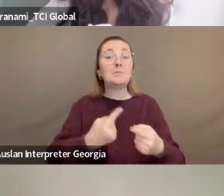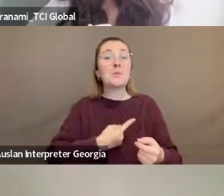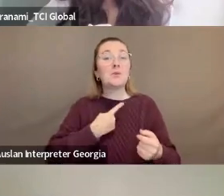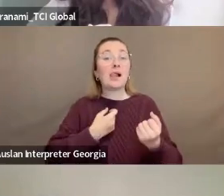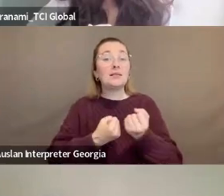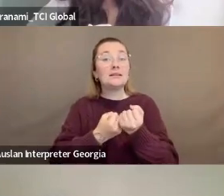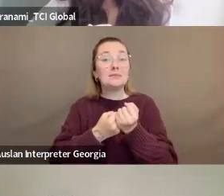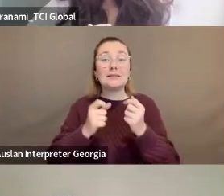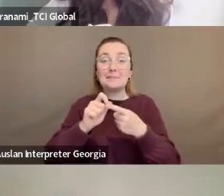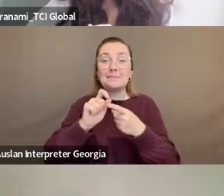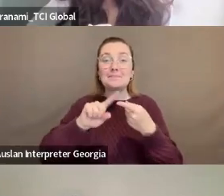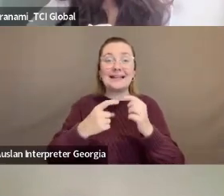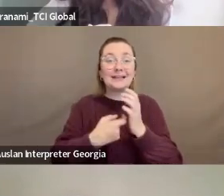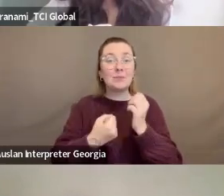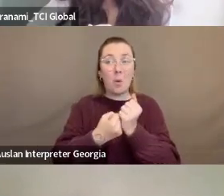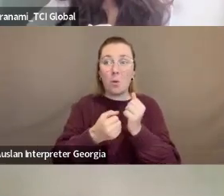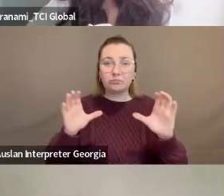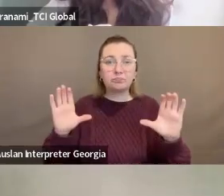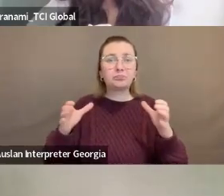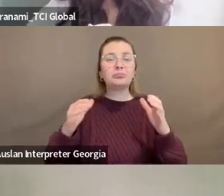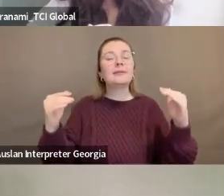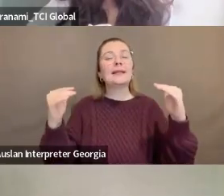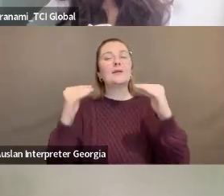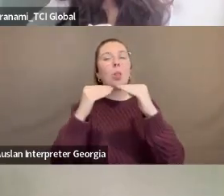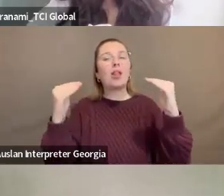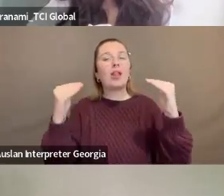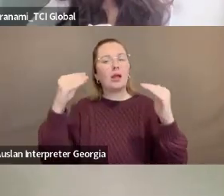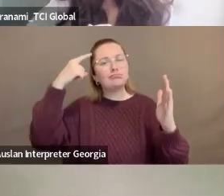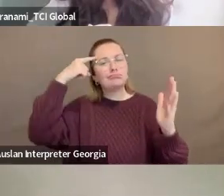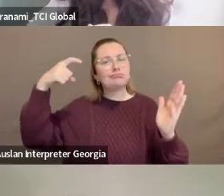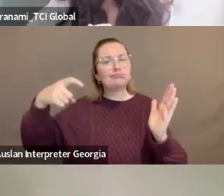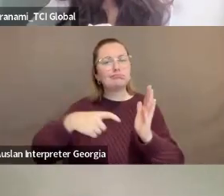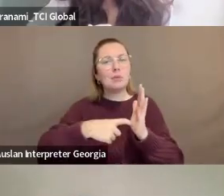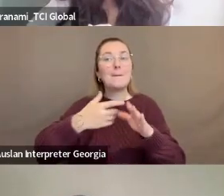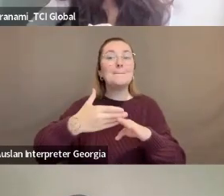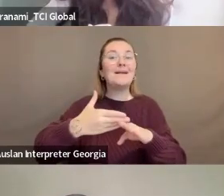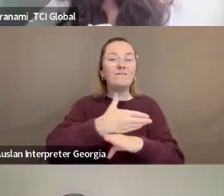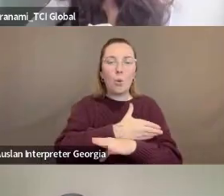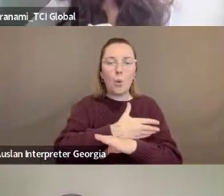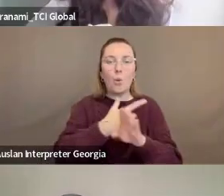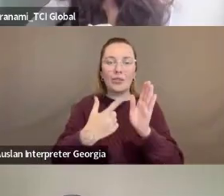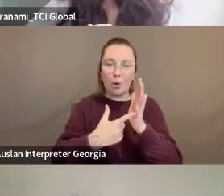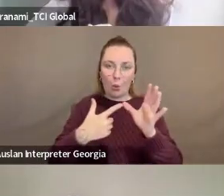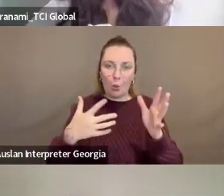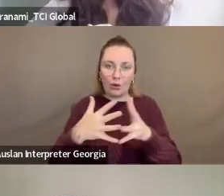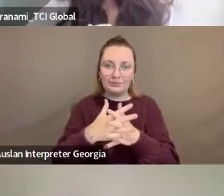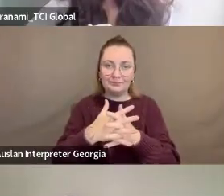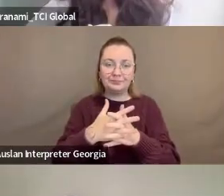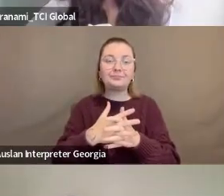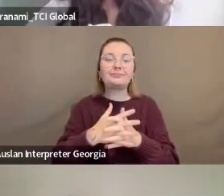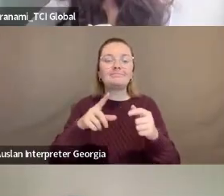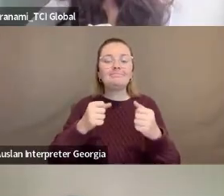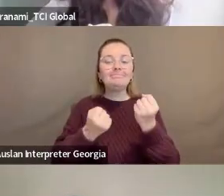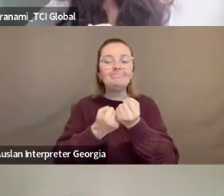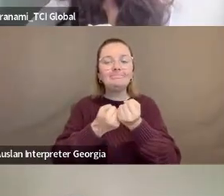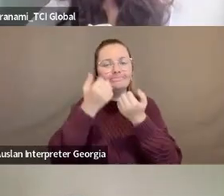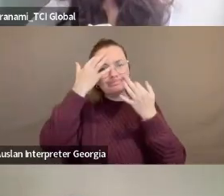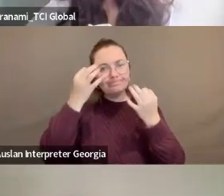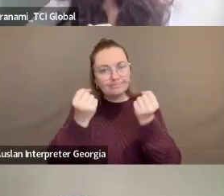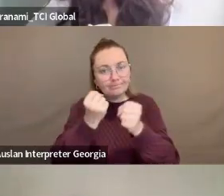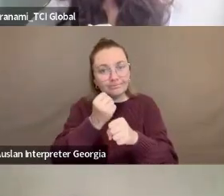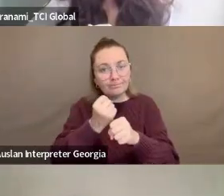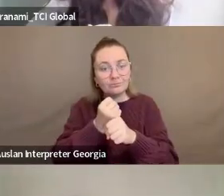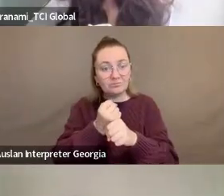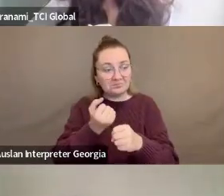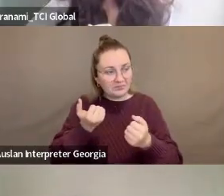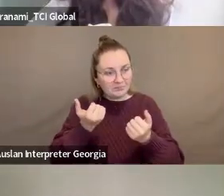peer support. It is about equal recognition before the law and supported decision-making. It is about